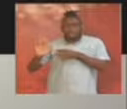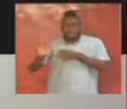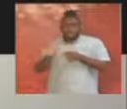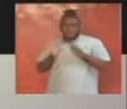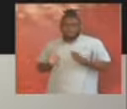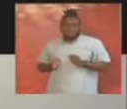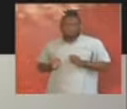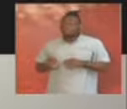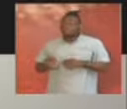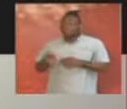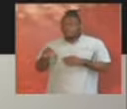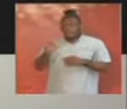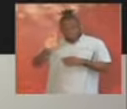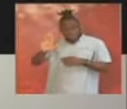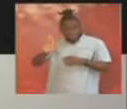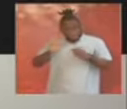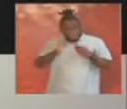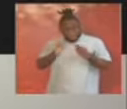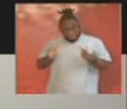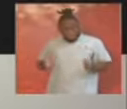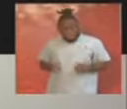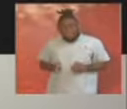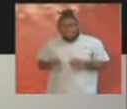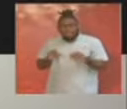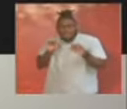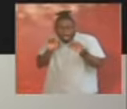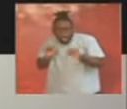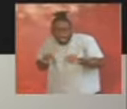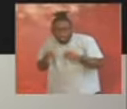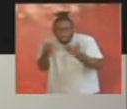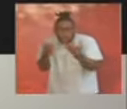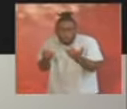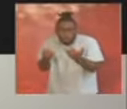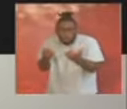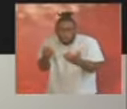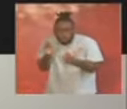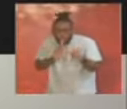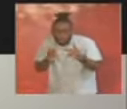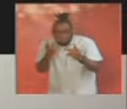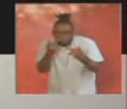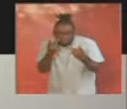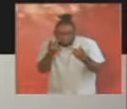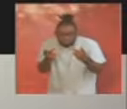body is now going to be able to mount a response every time it sees the spike protein